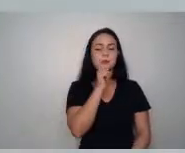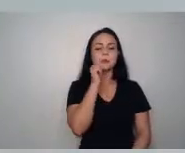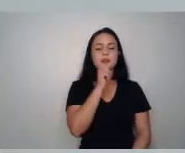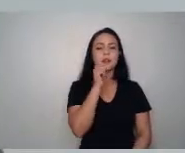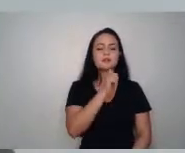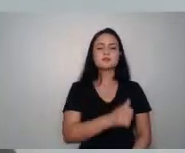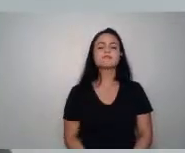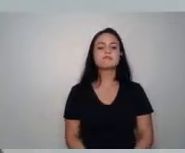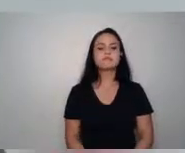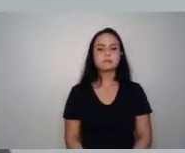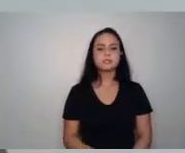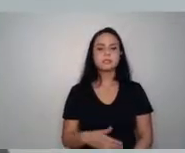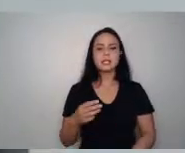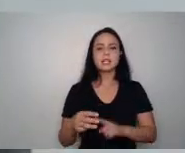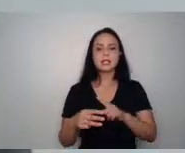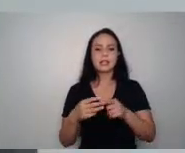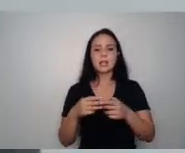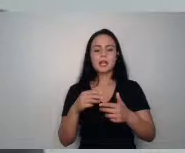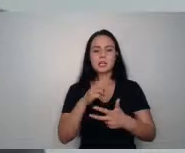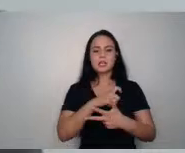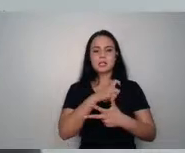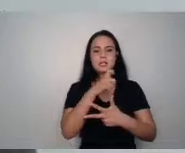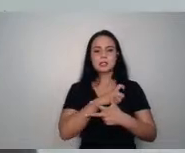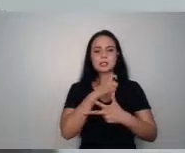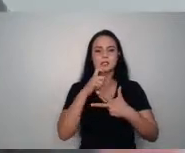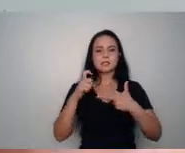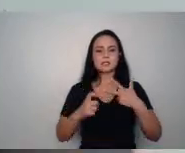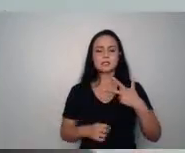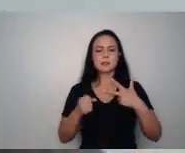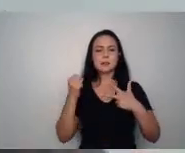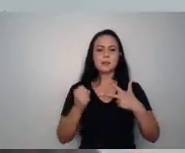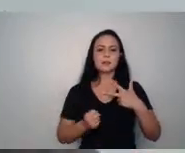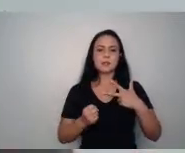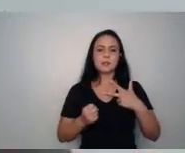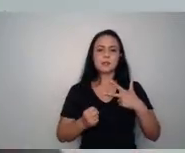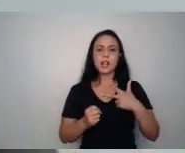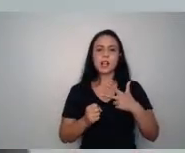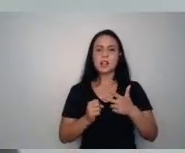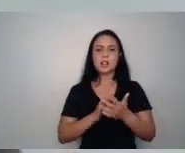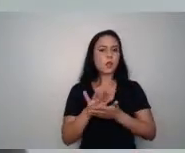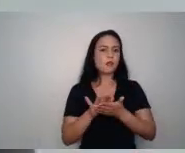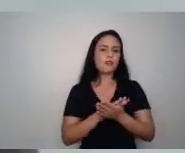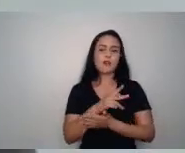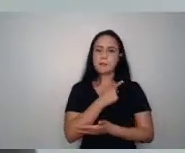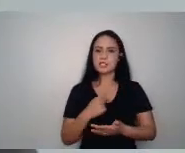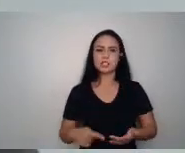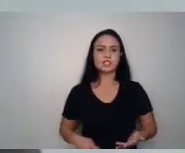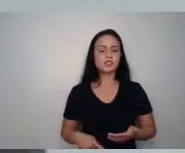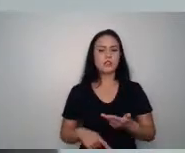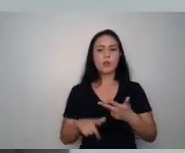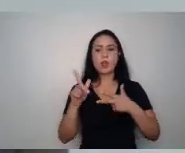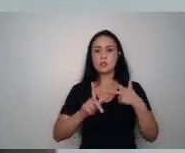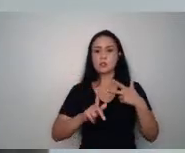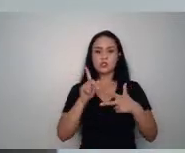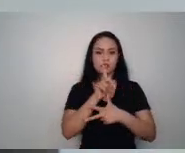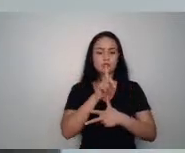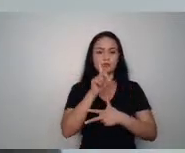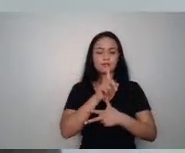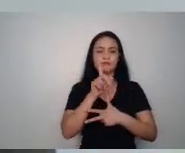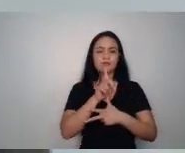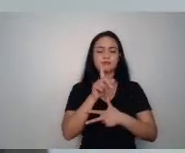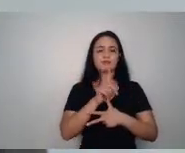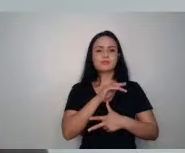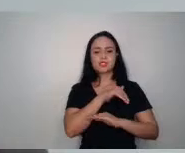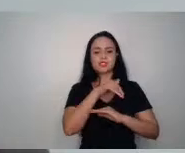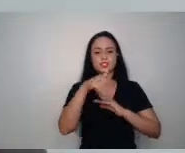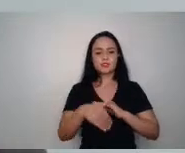Brazilian population who are made up of women. The three powers, or the three branches actually, that was